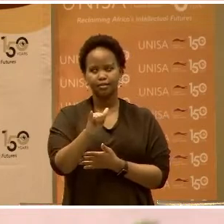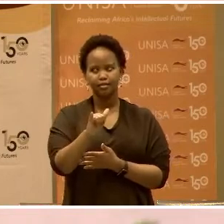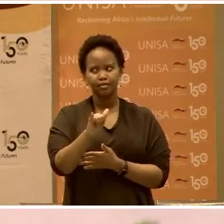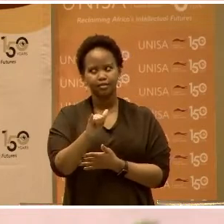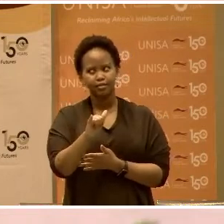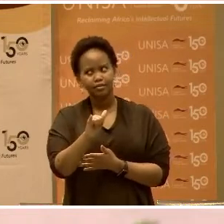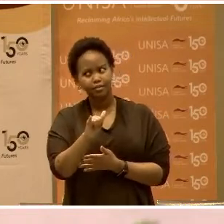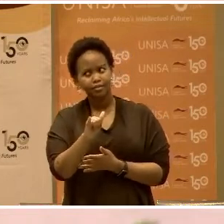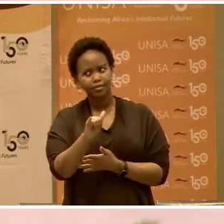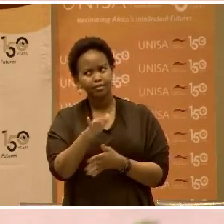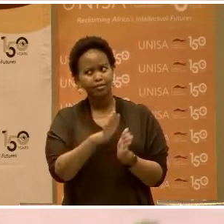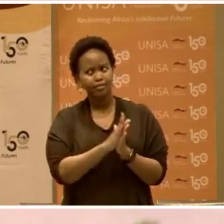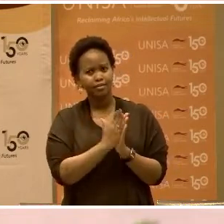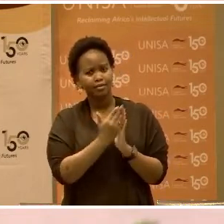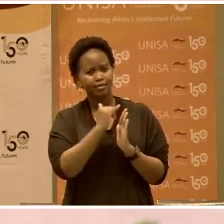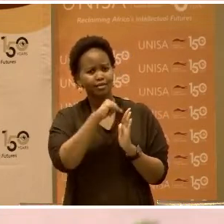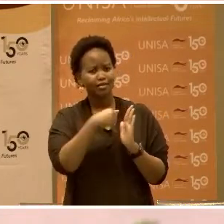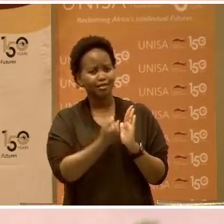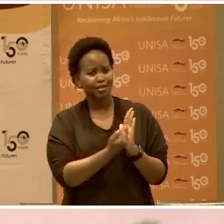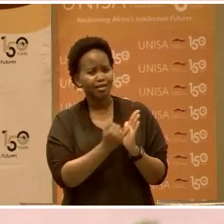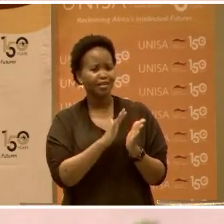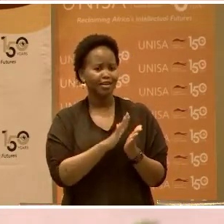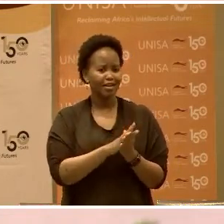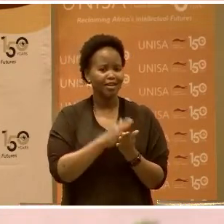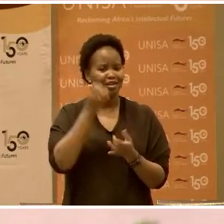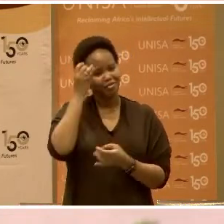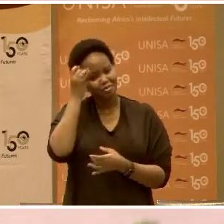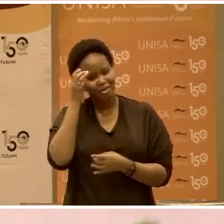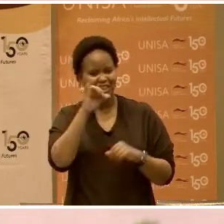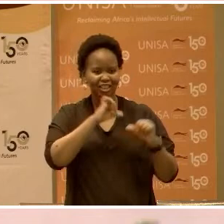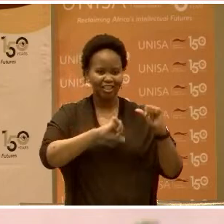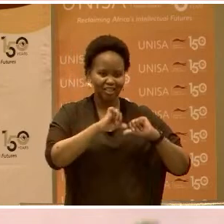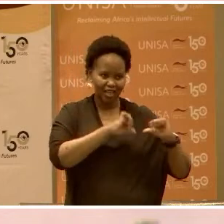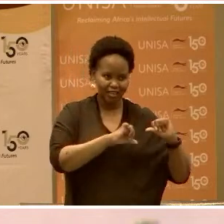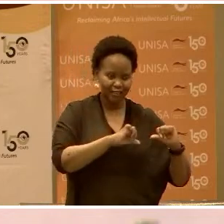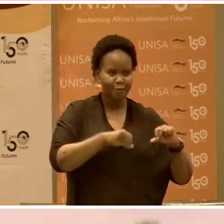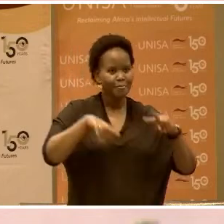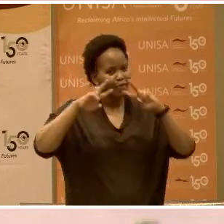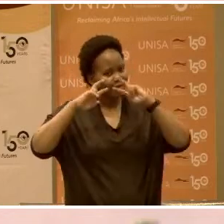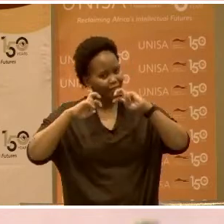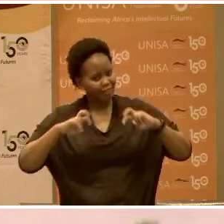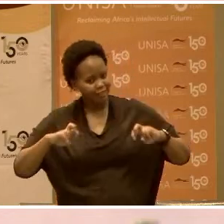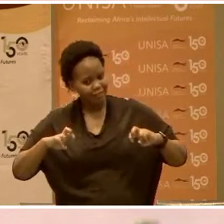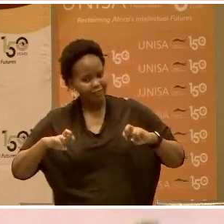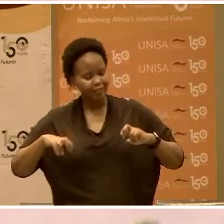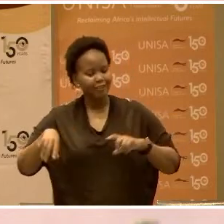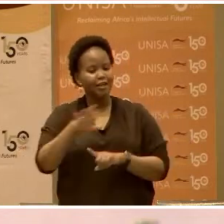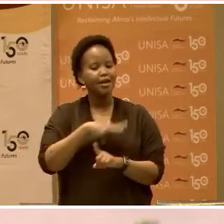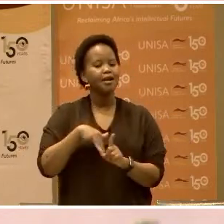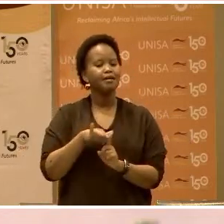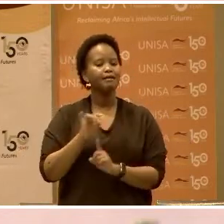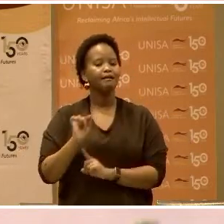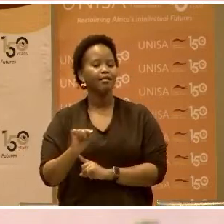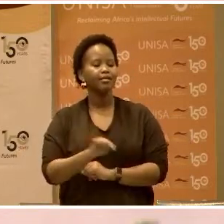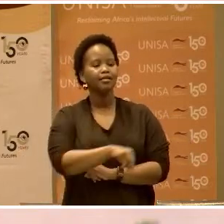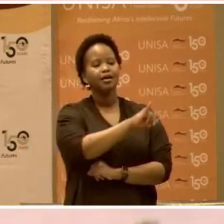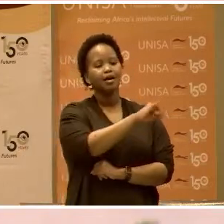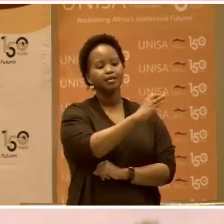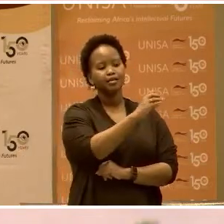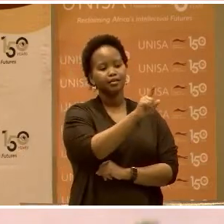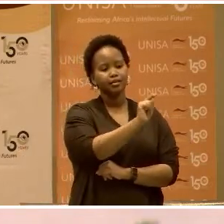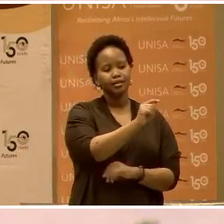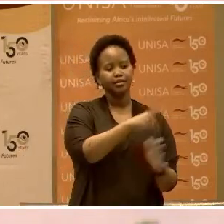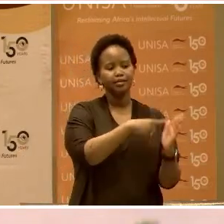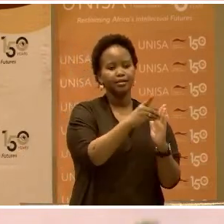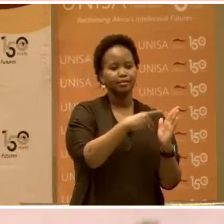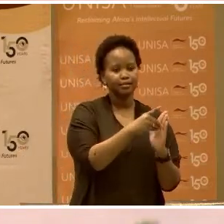Journal of Library and Information Science. His research areas include ICT for development,